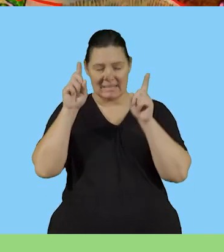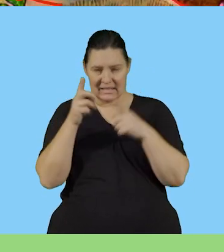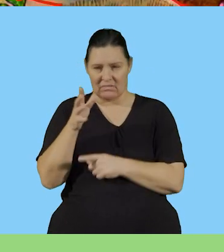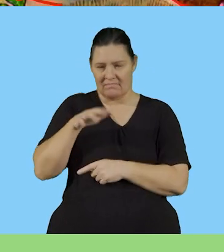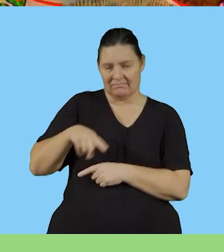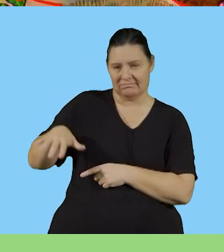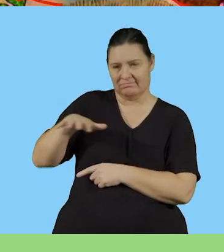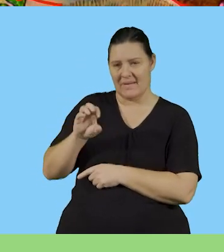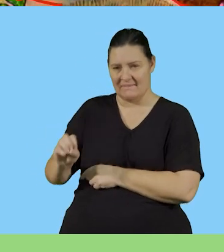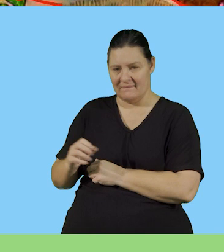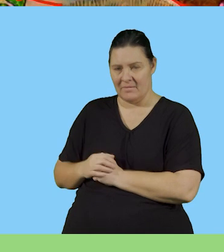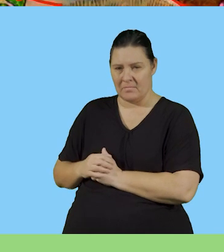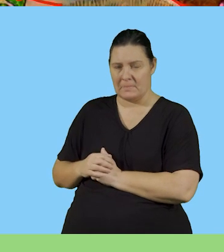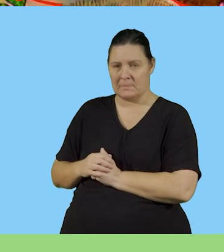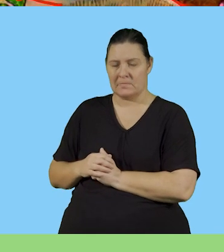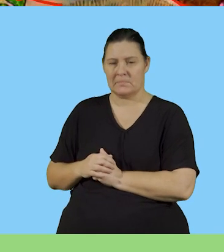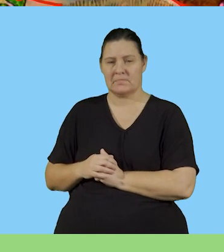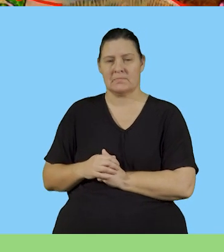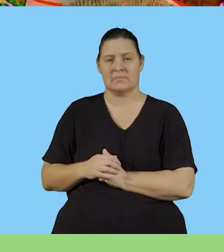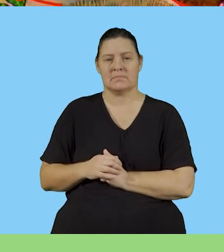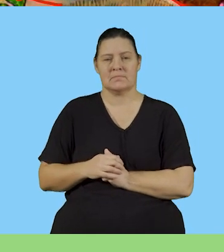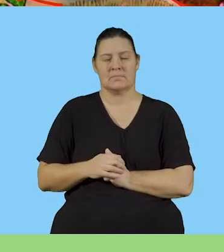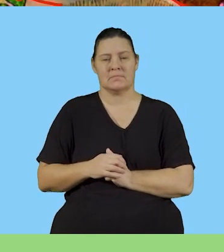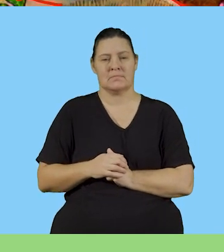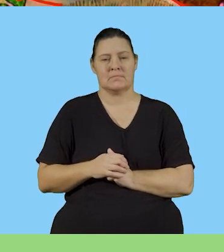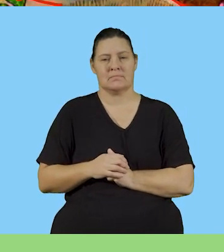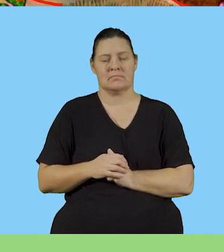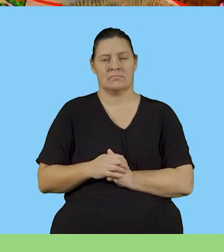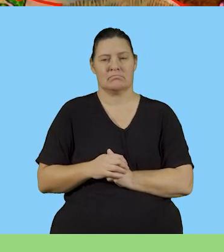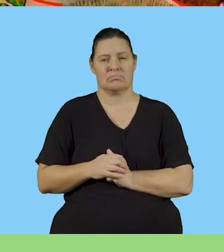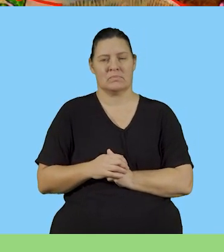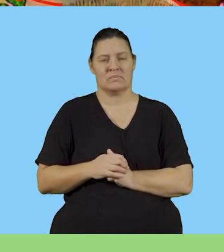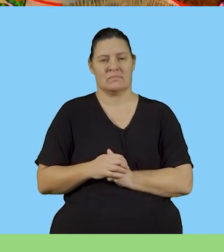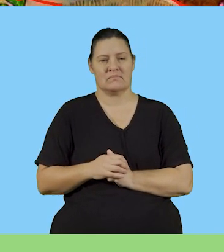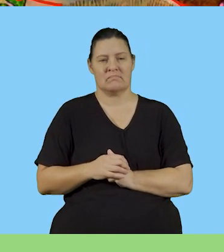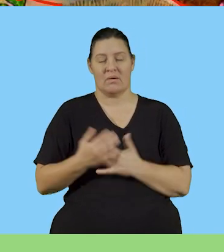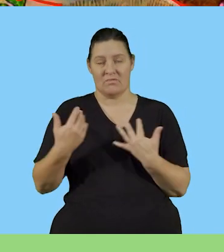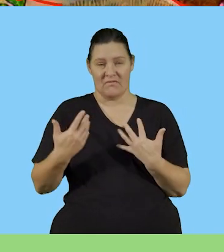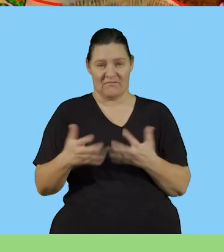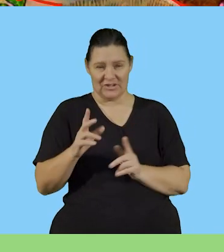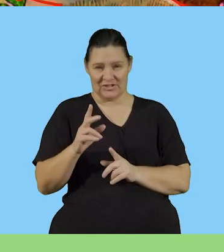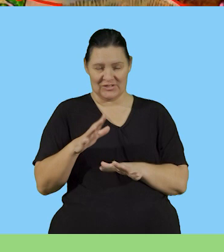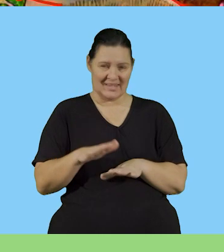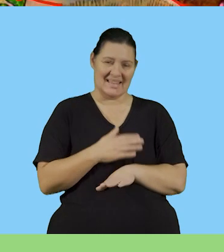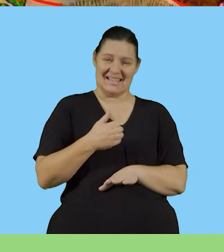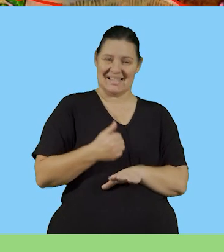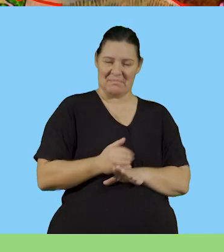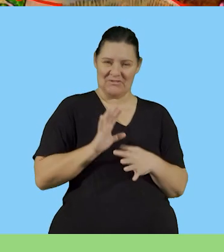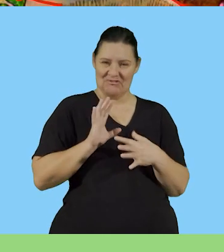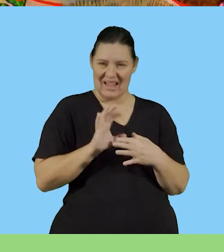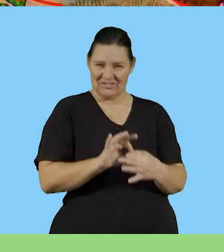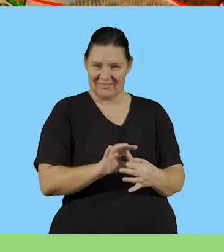over here. Right, so I'm guessing by now you've already established